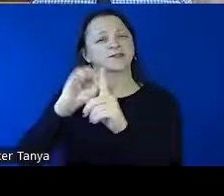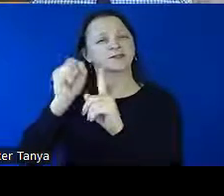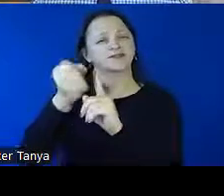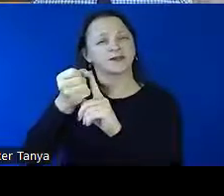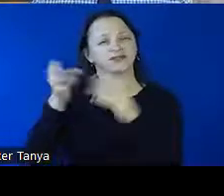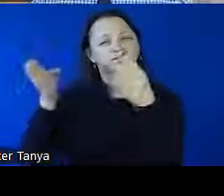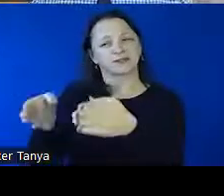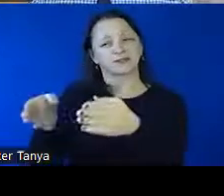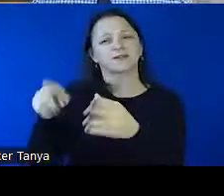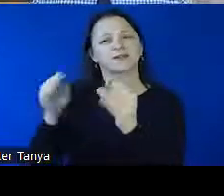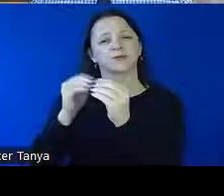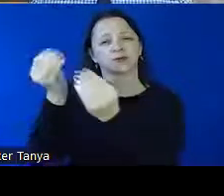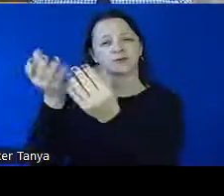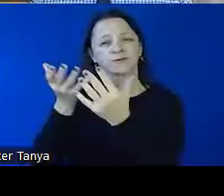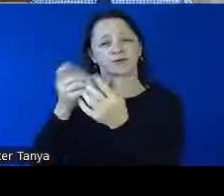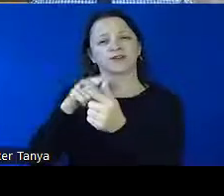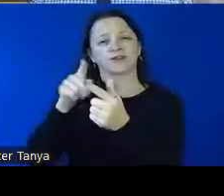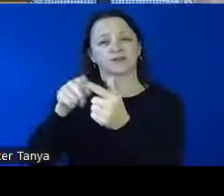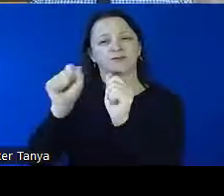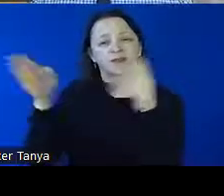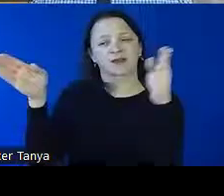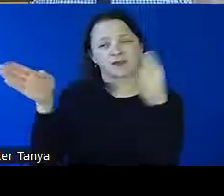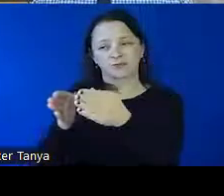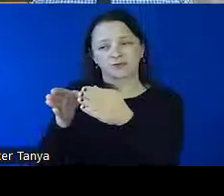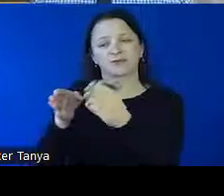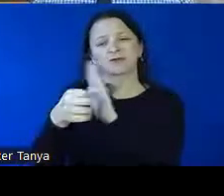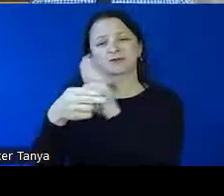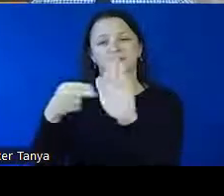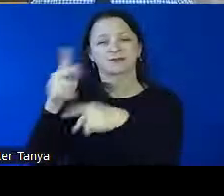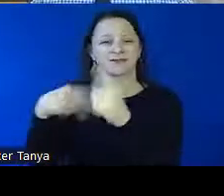need more information before we can get more specific to these 3 types.